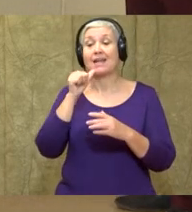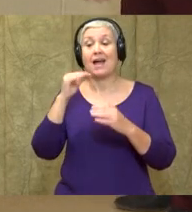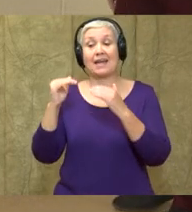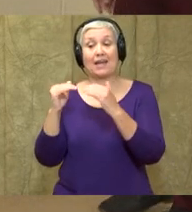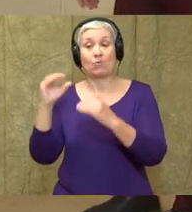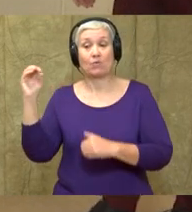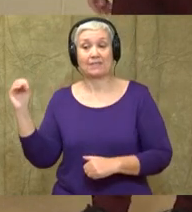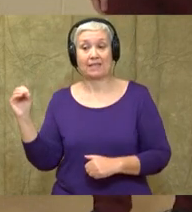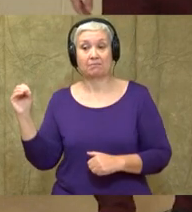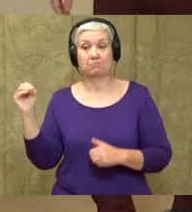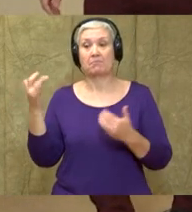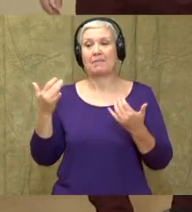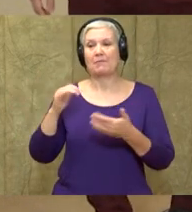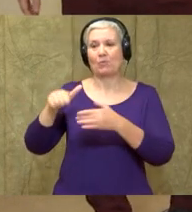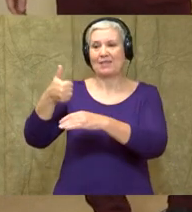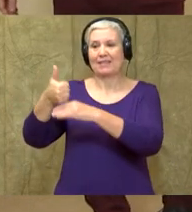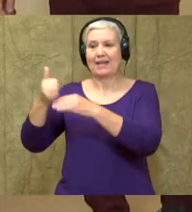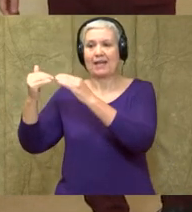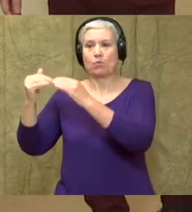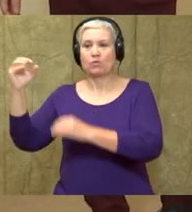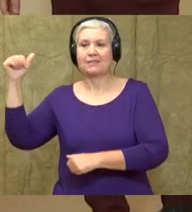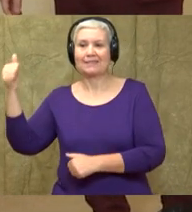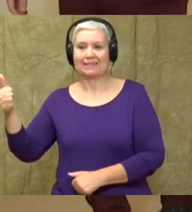what if it was set equal to 10?